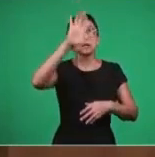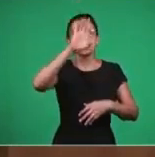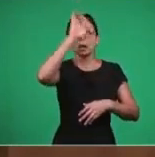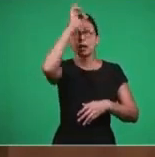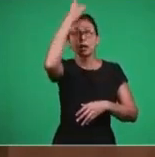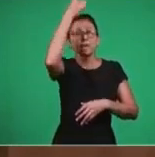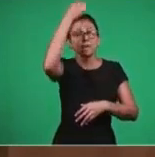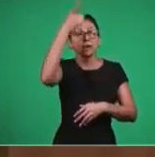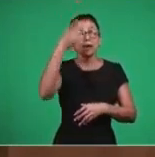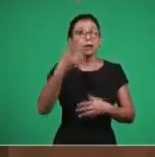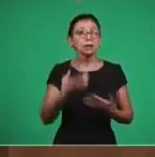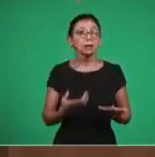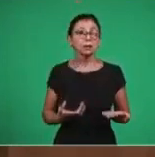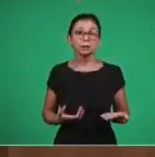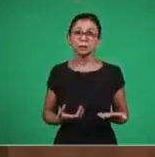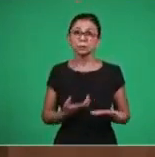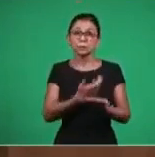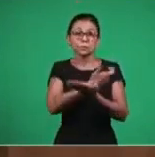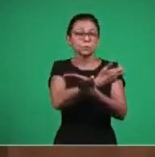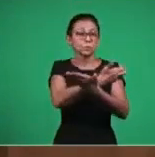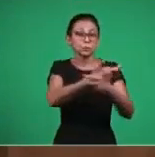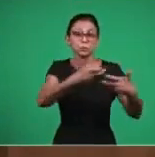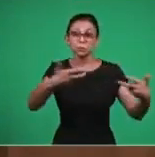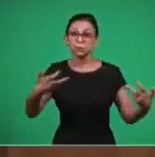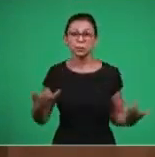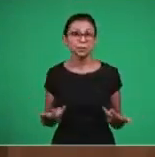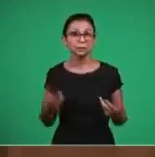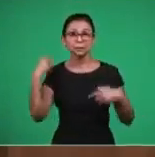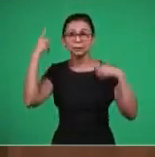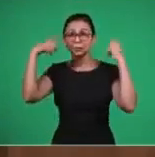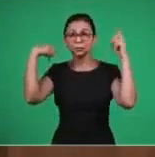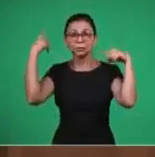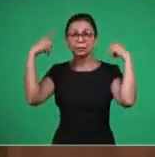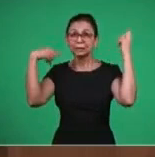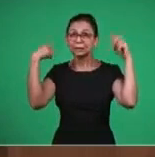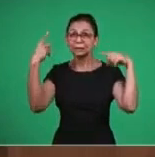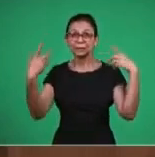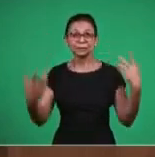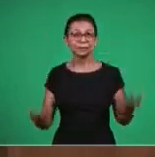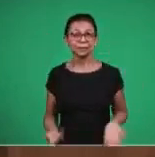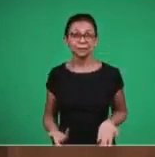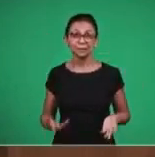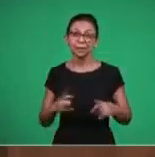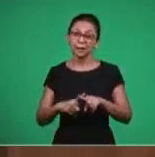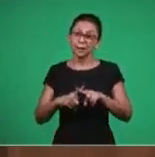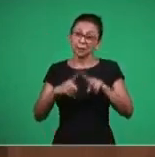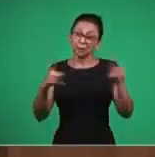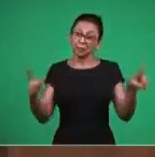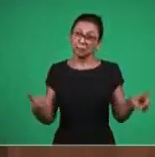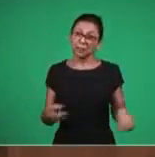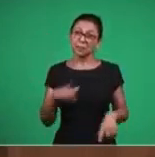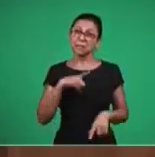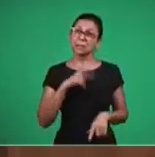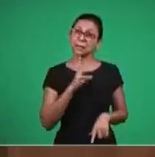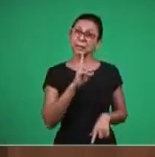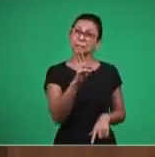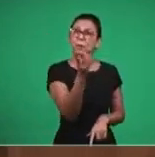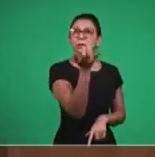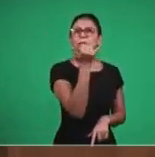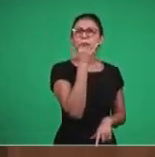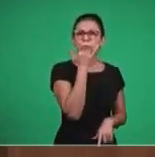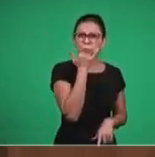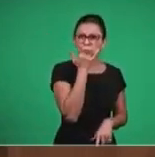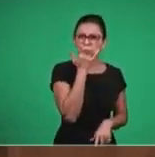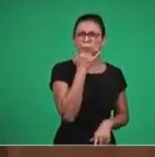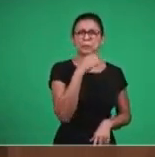know. And they come up with many things. Foolishness. But they have their own excuses. And